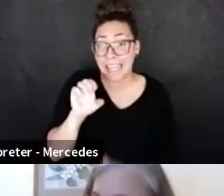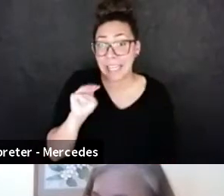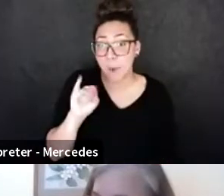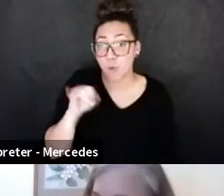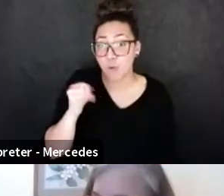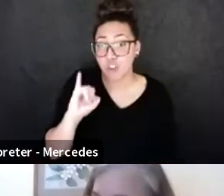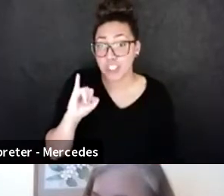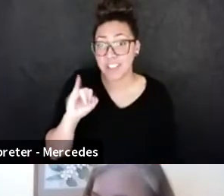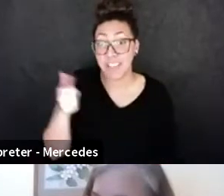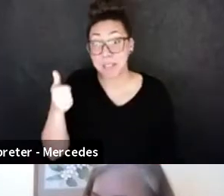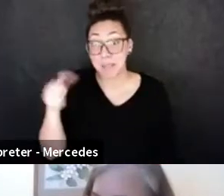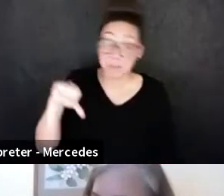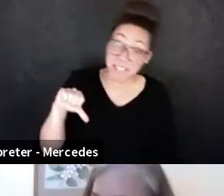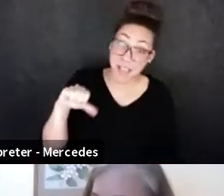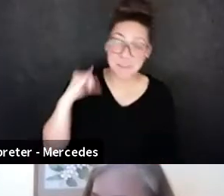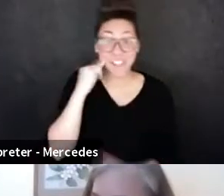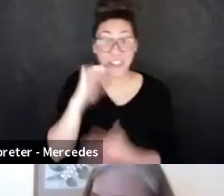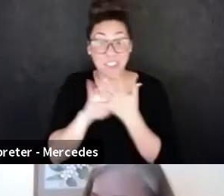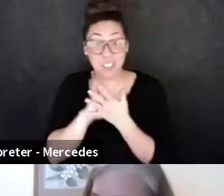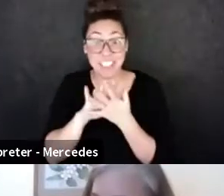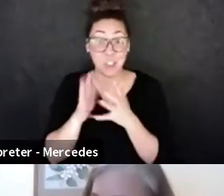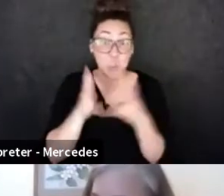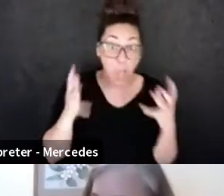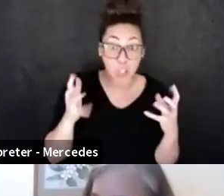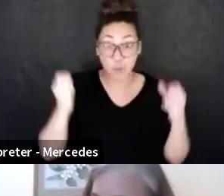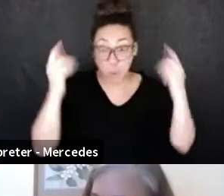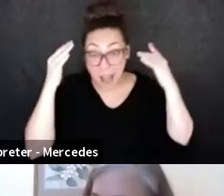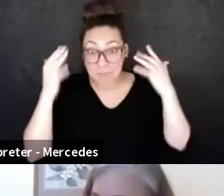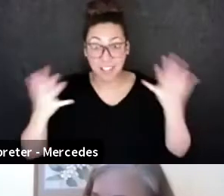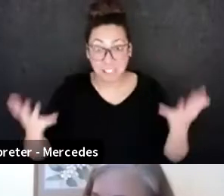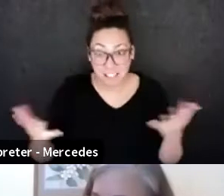thumbs down if it's too confusing, too much.